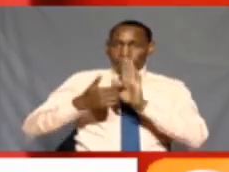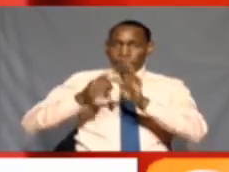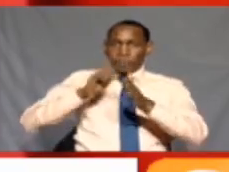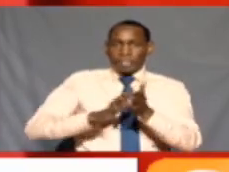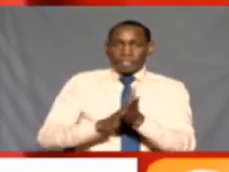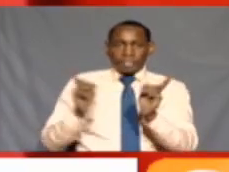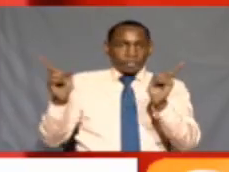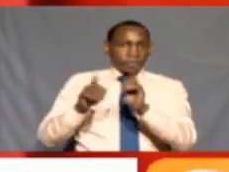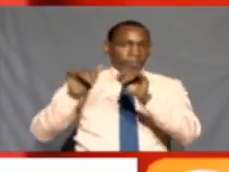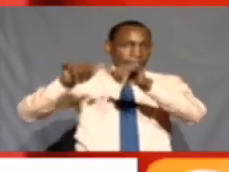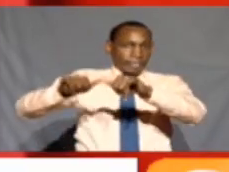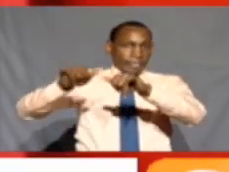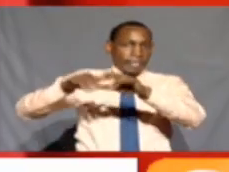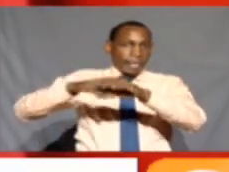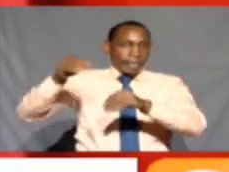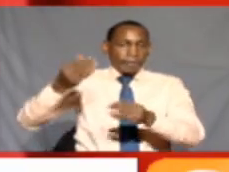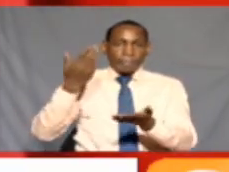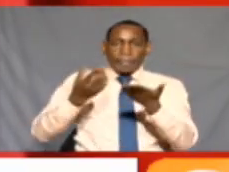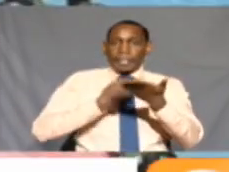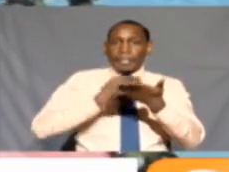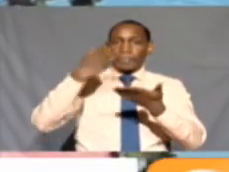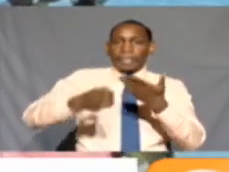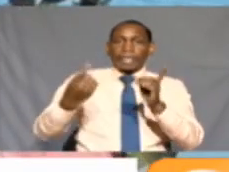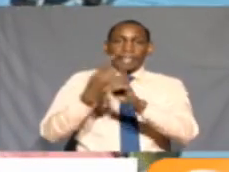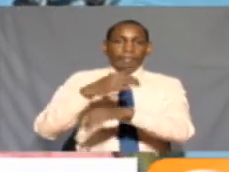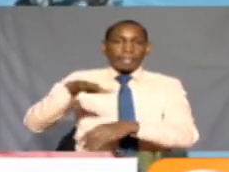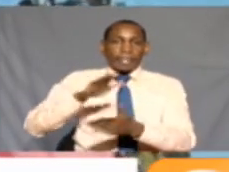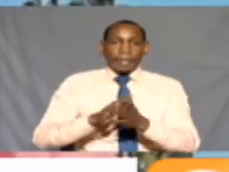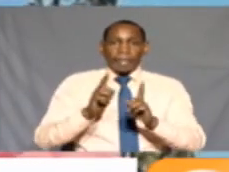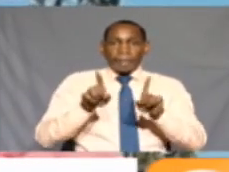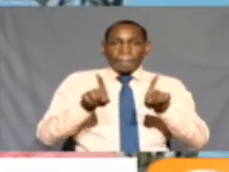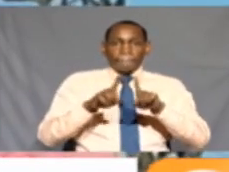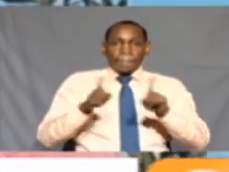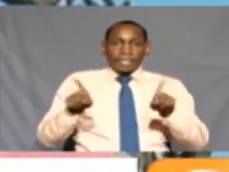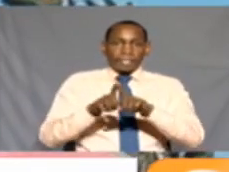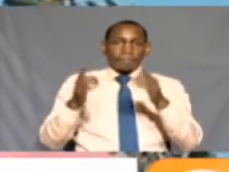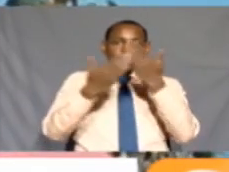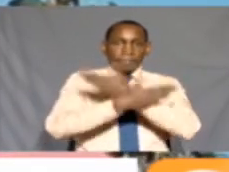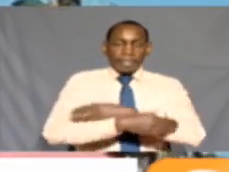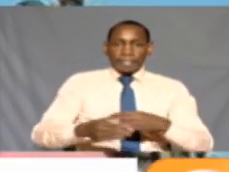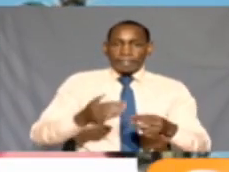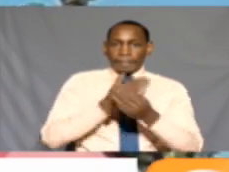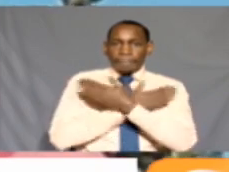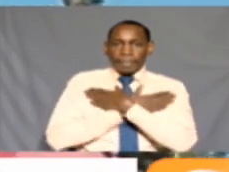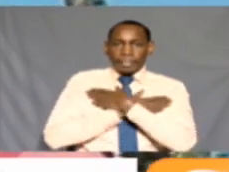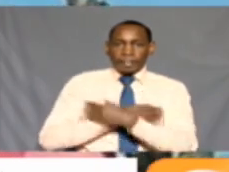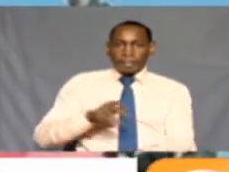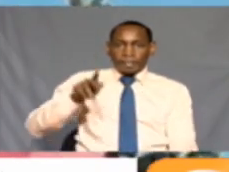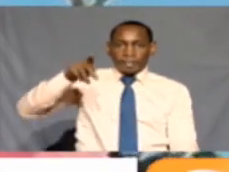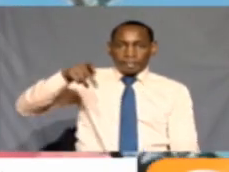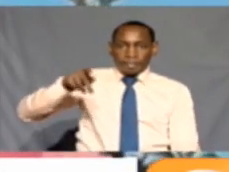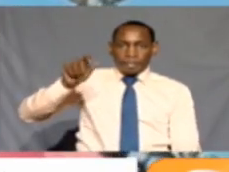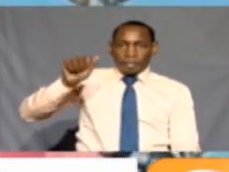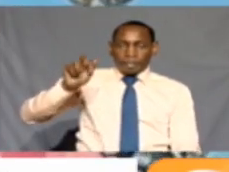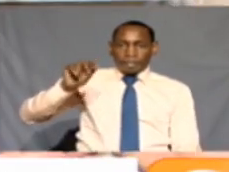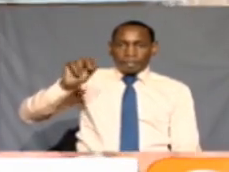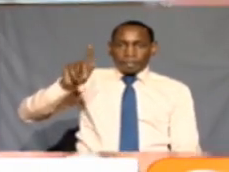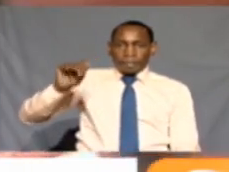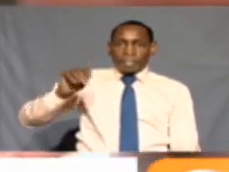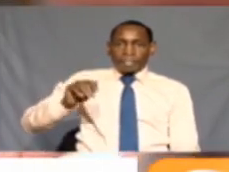either a very short stay or a weekend somewhere. But on that night, his friend Patrick Moirori claims to have spoken to a threatened